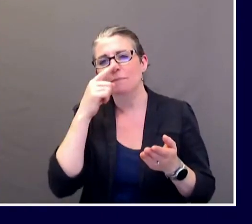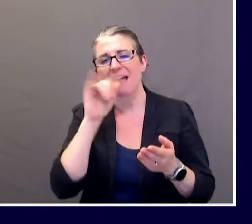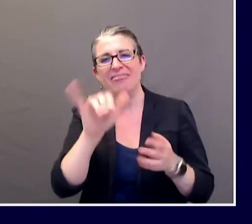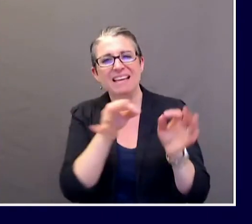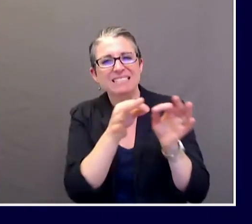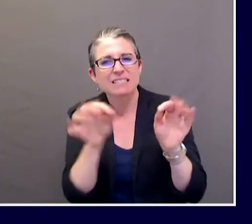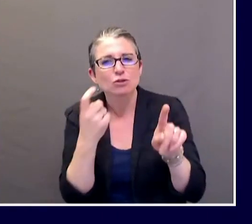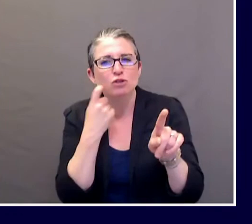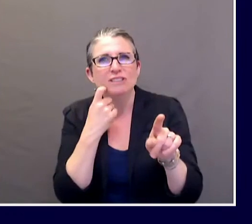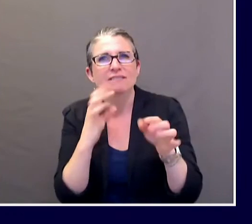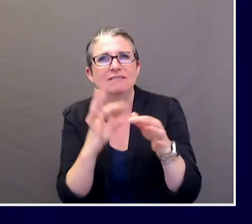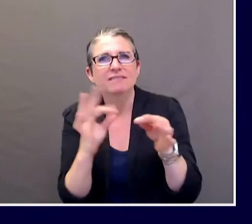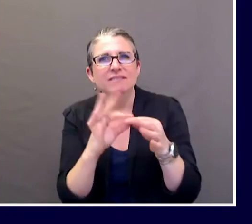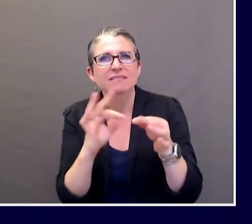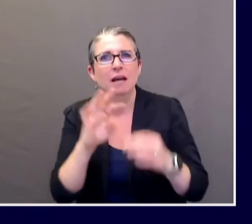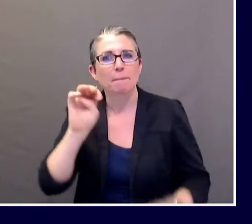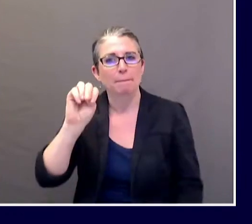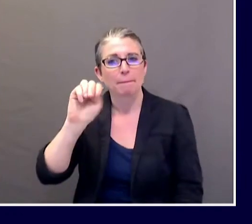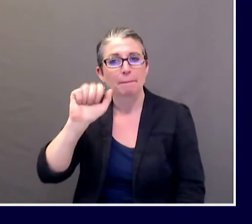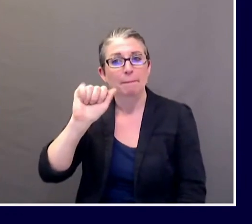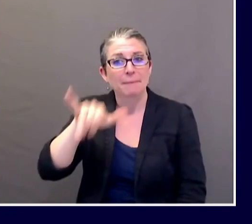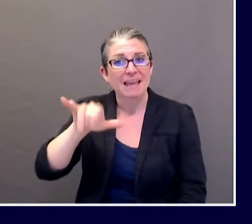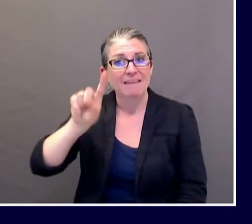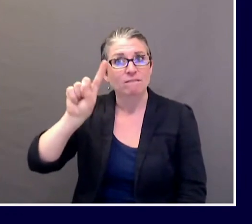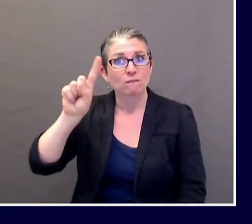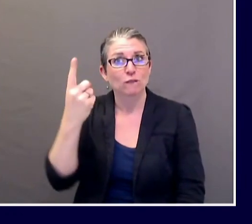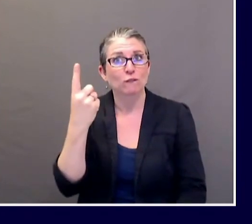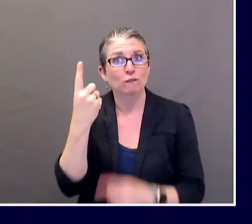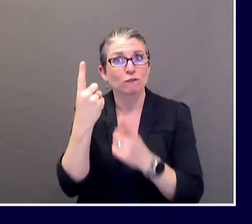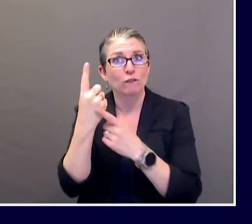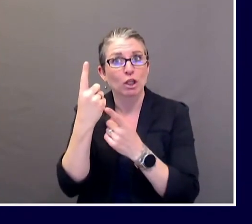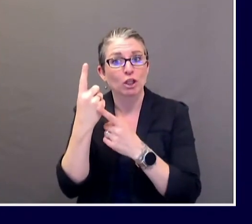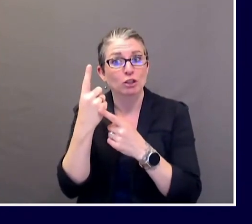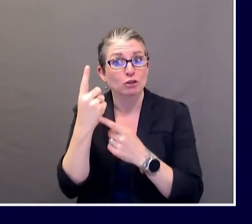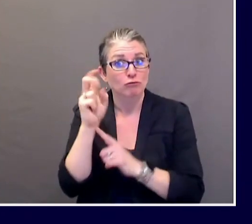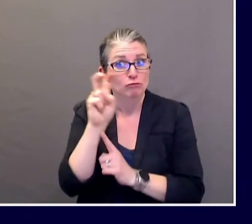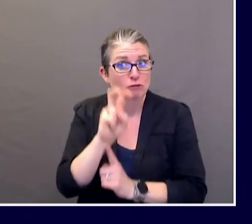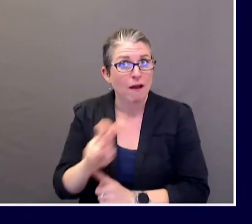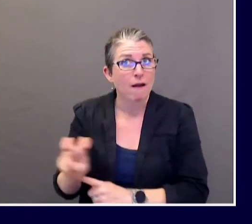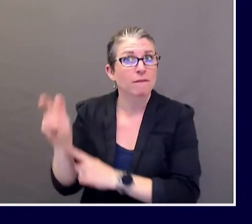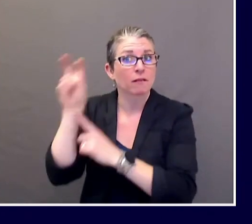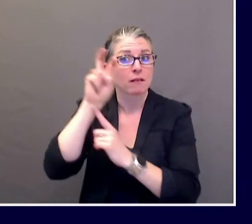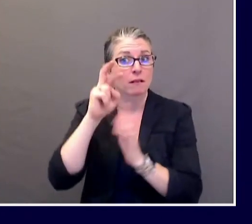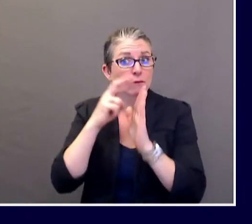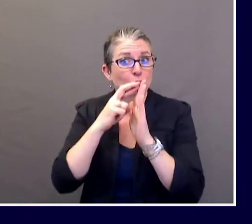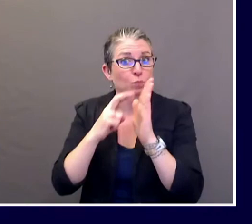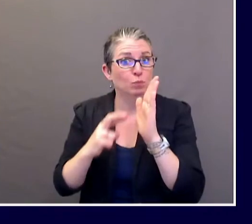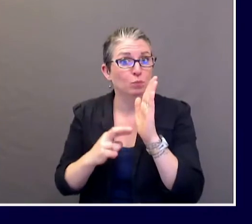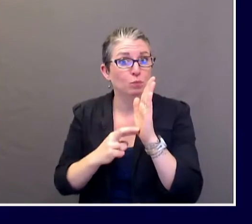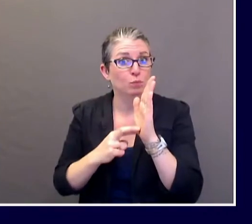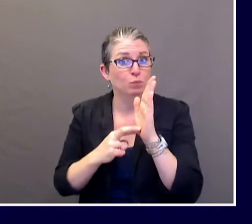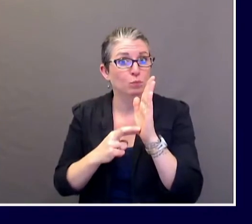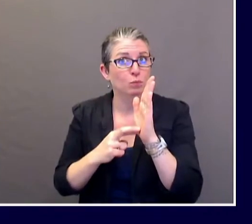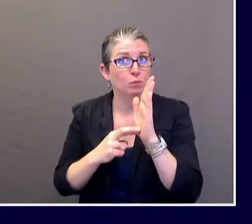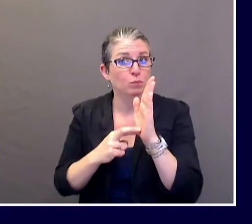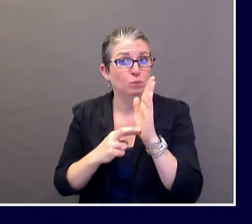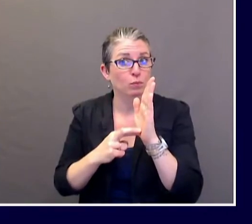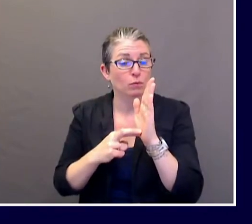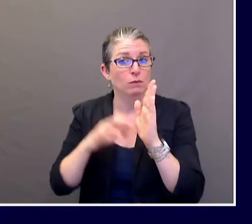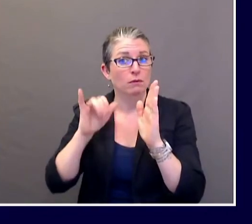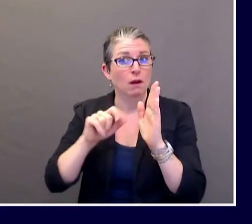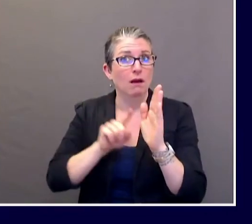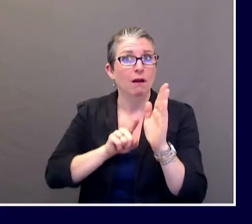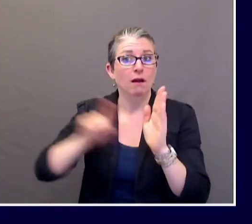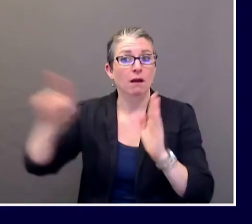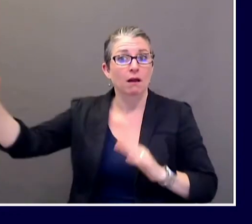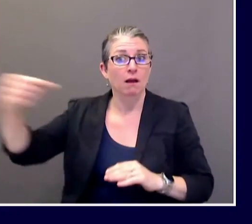that travel restrictions involving quarantine and testing are rescinded for both